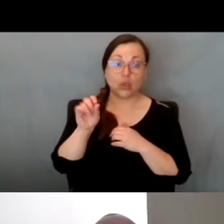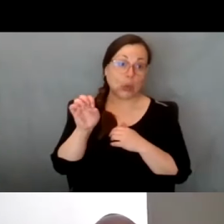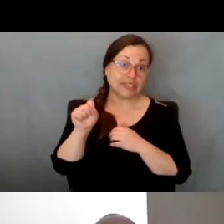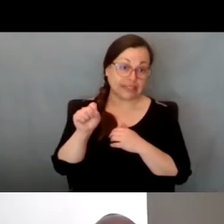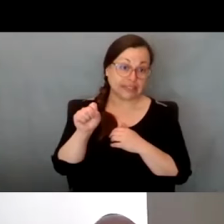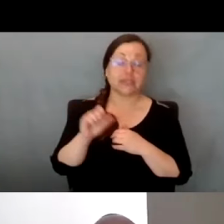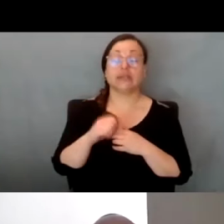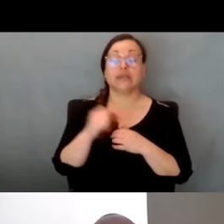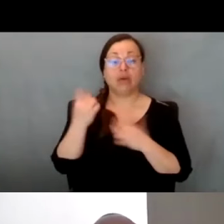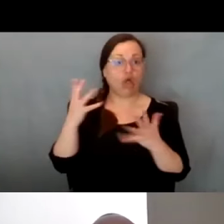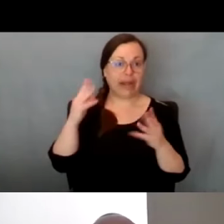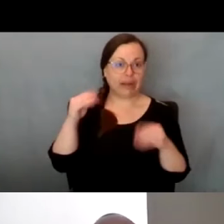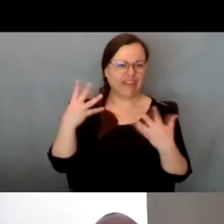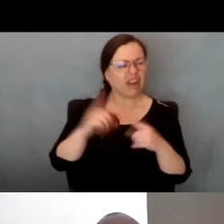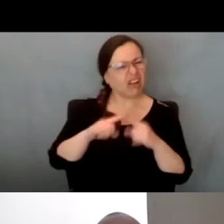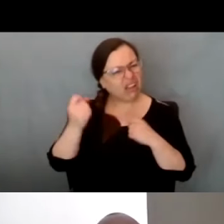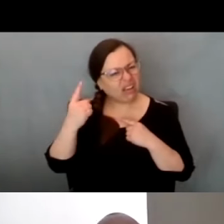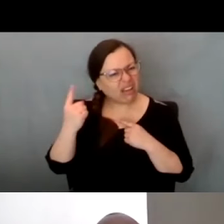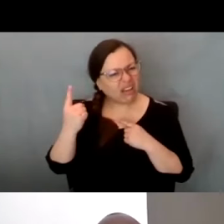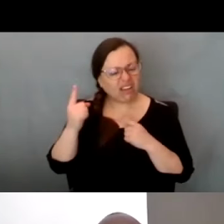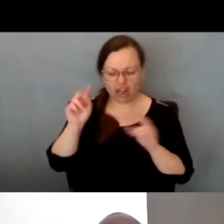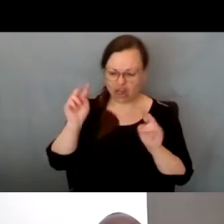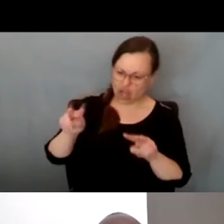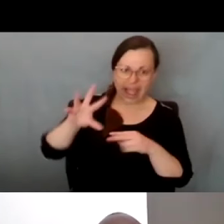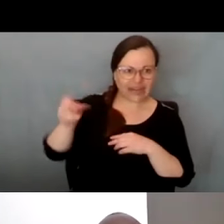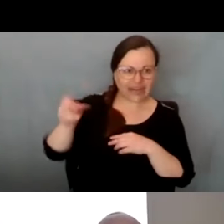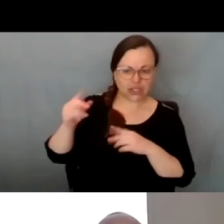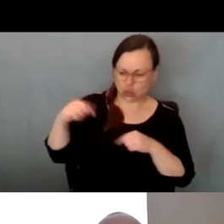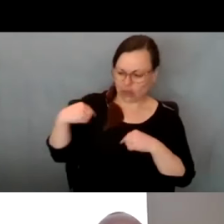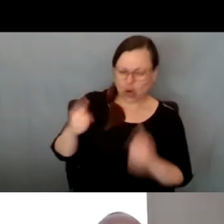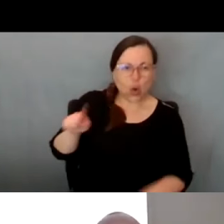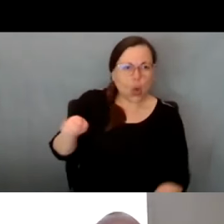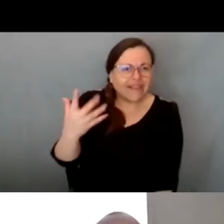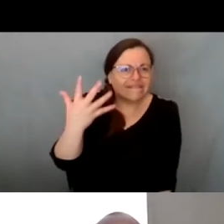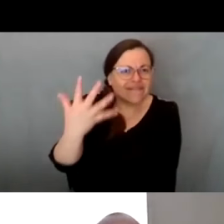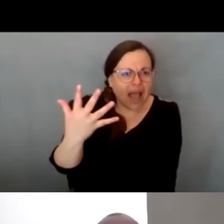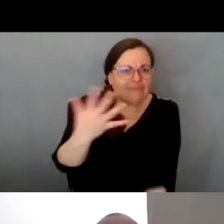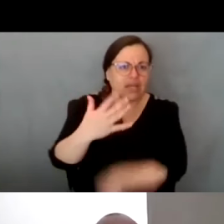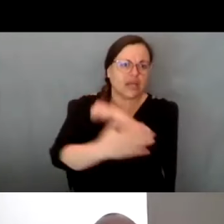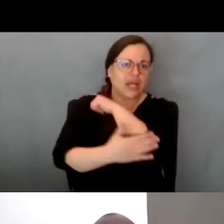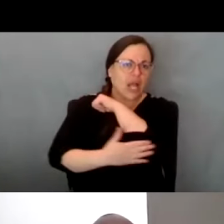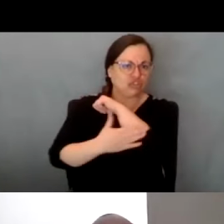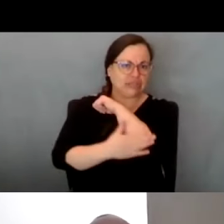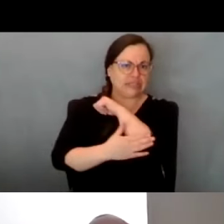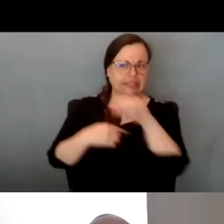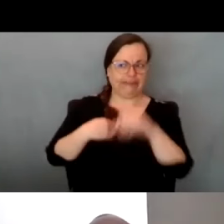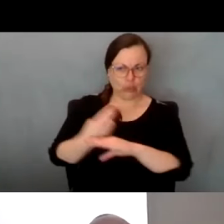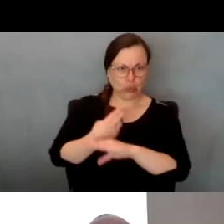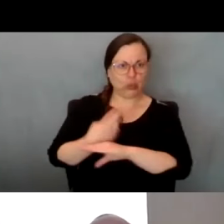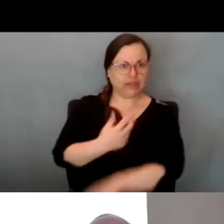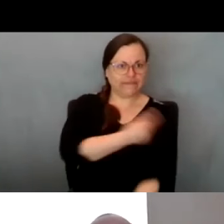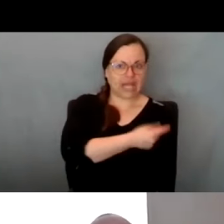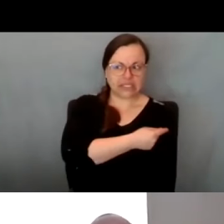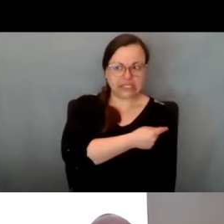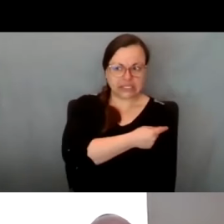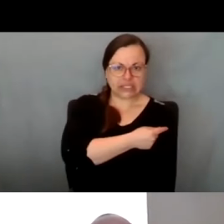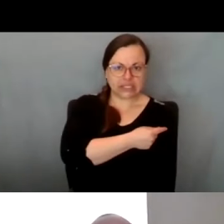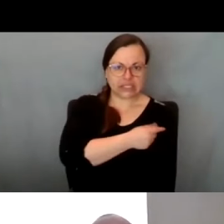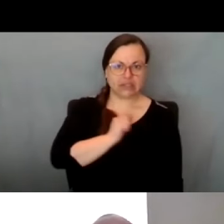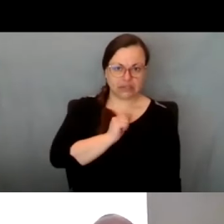continent, only so far 5 countries have so far introduced the vaccine. And these are really at a very